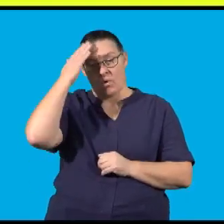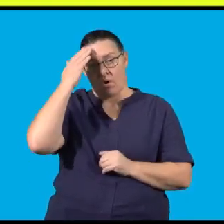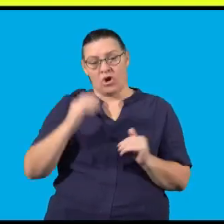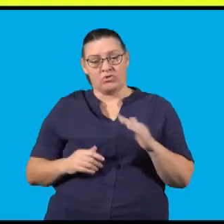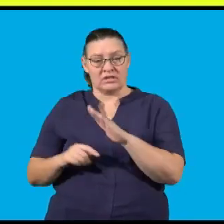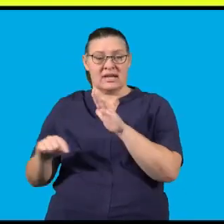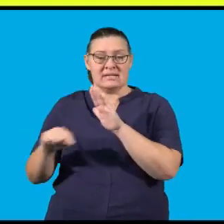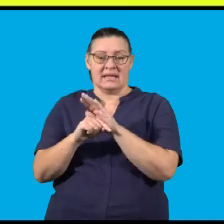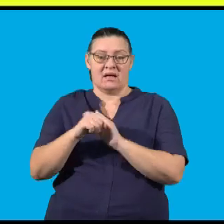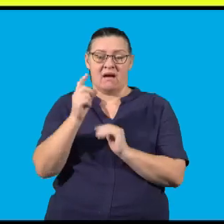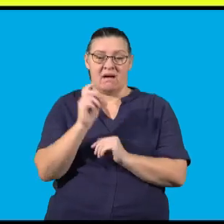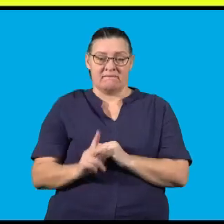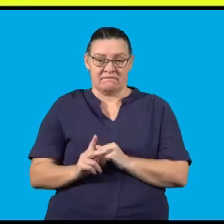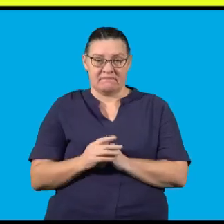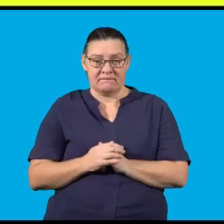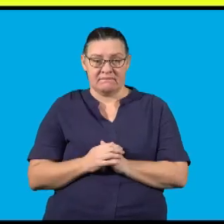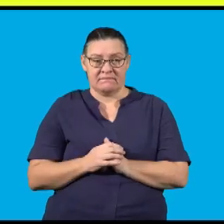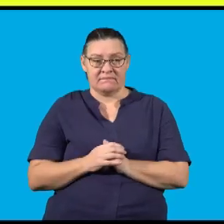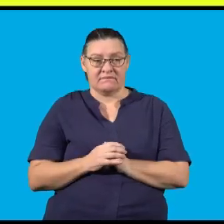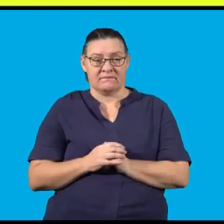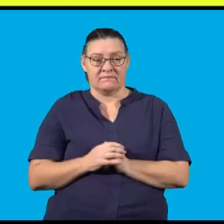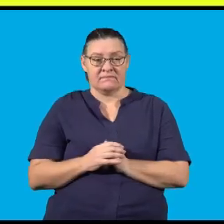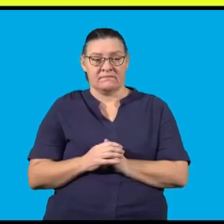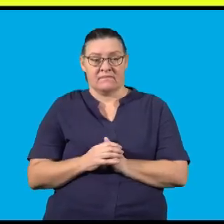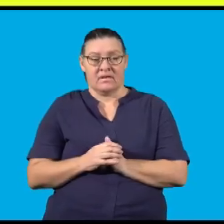that the gradient is -0.5.